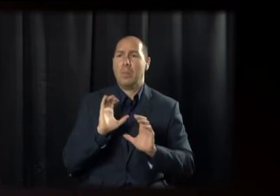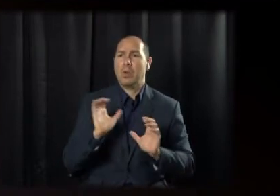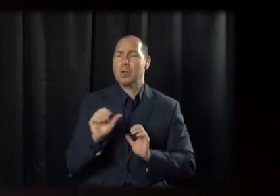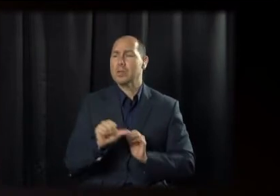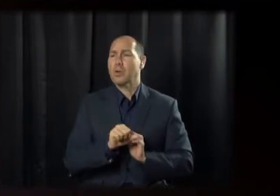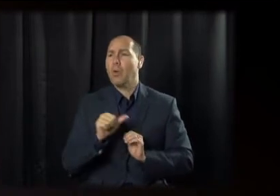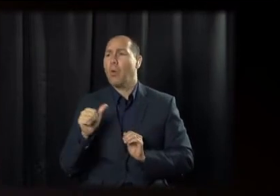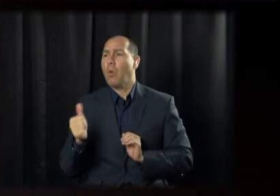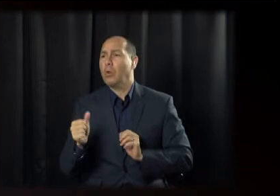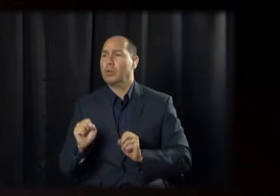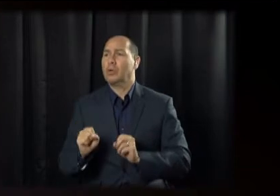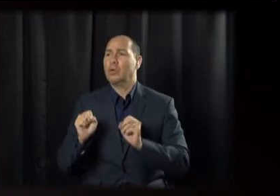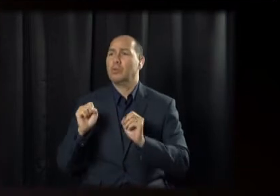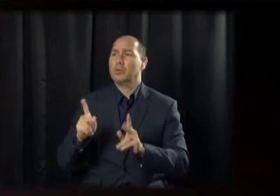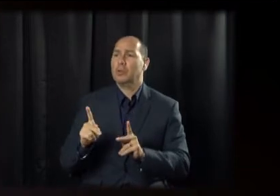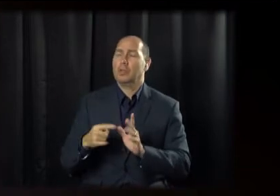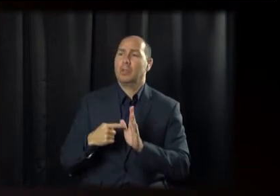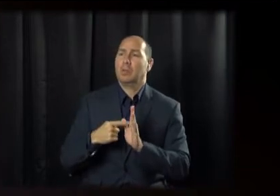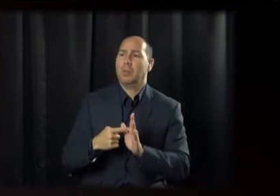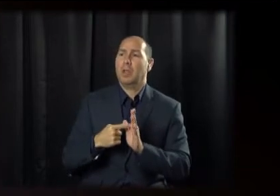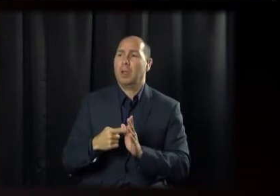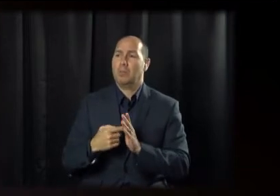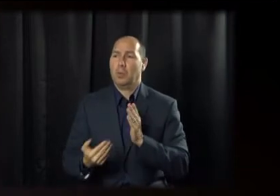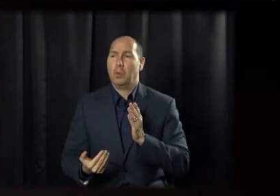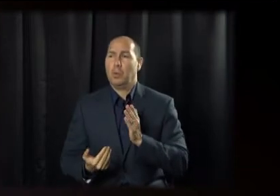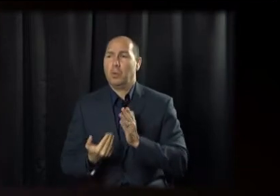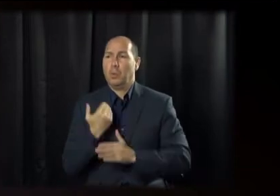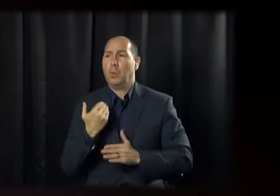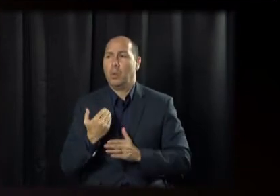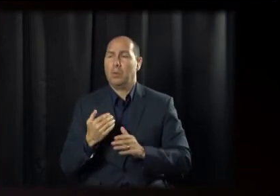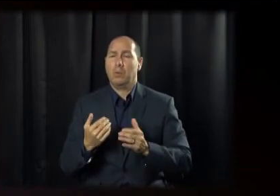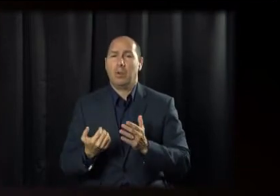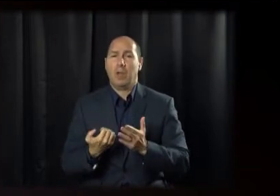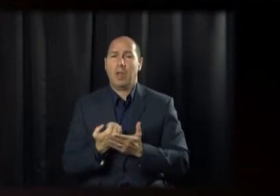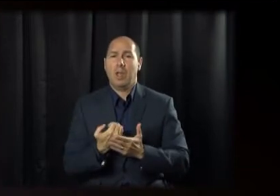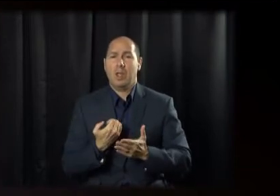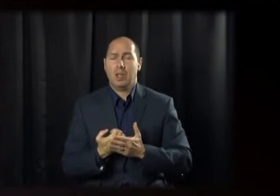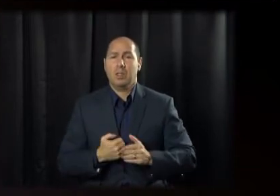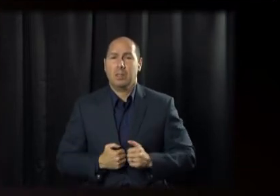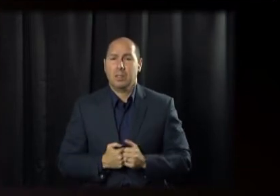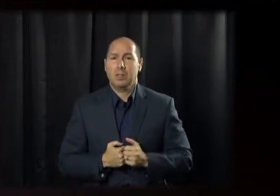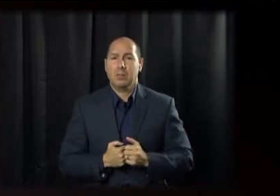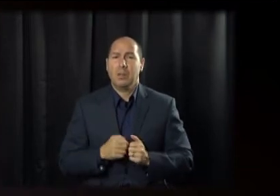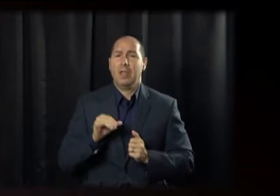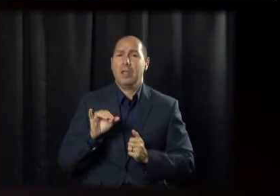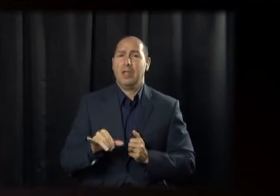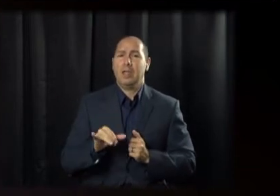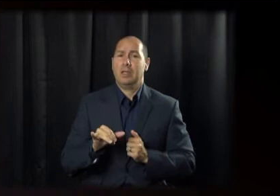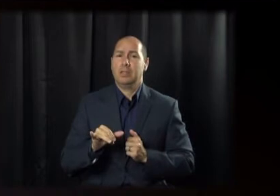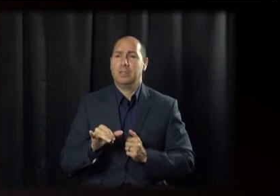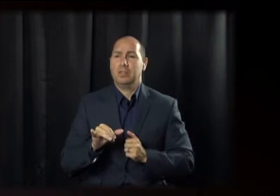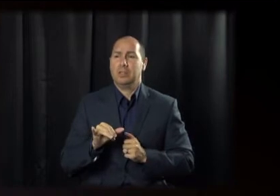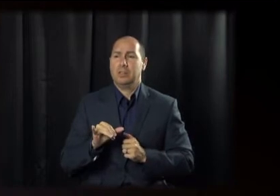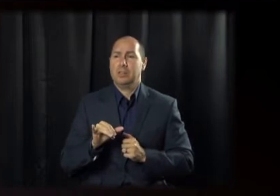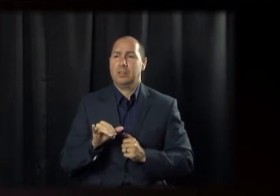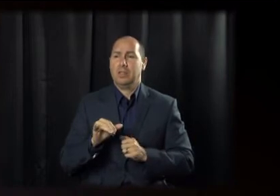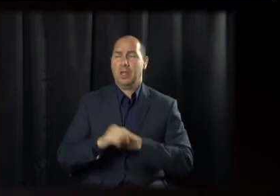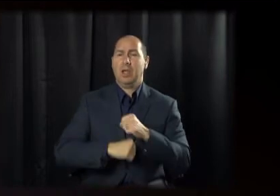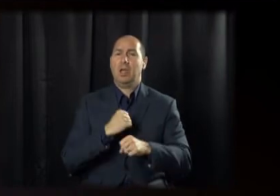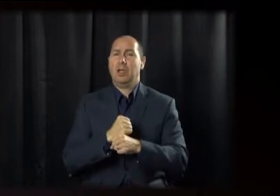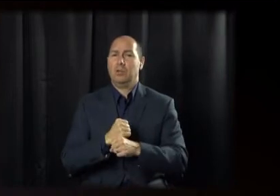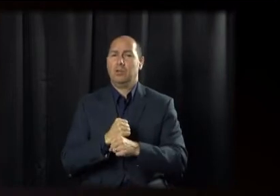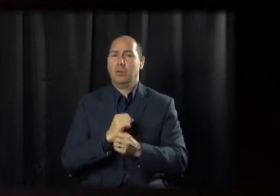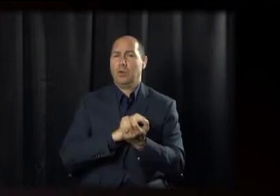a self-procurement model, with the expectation that the implementation of this measure would begin in the second half of calendar year